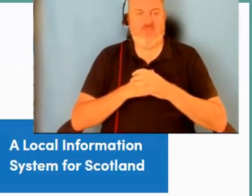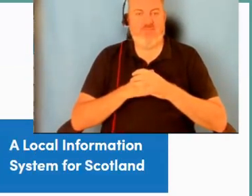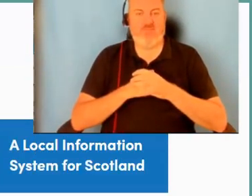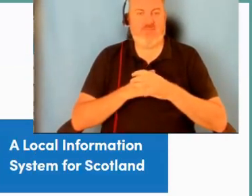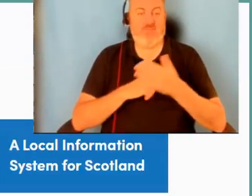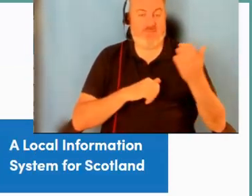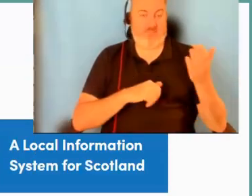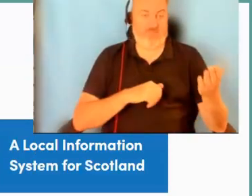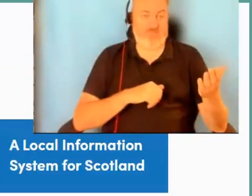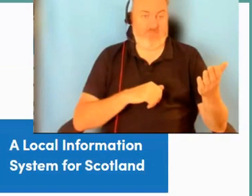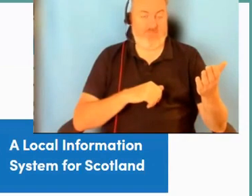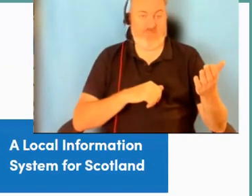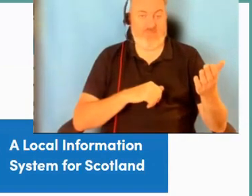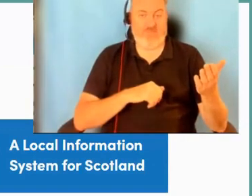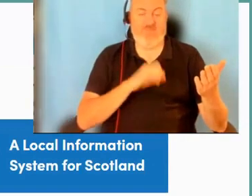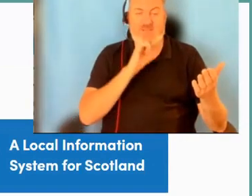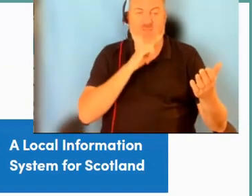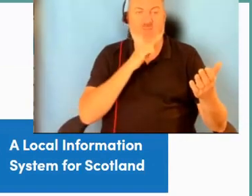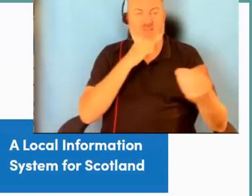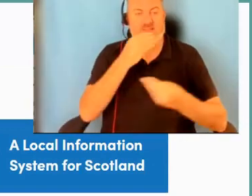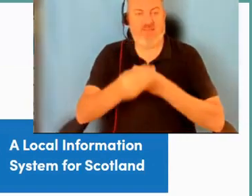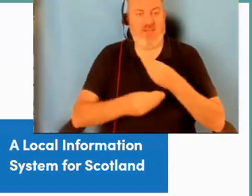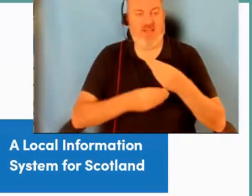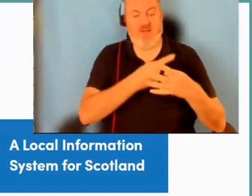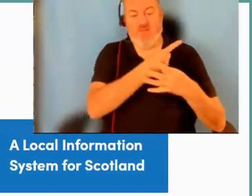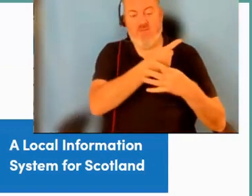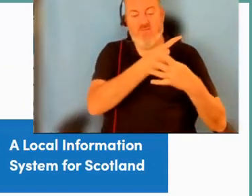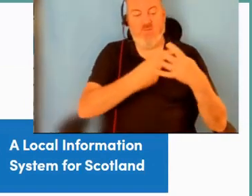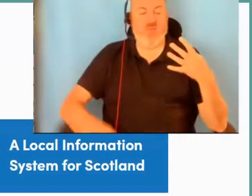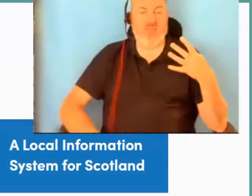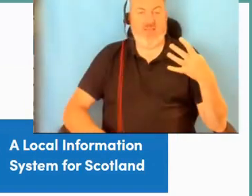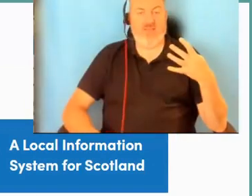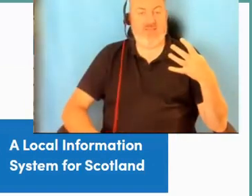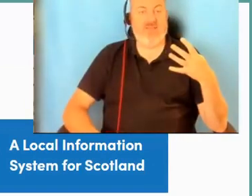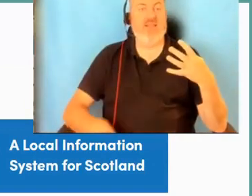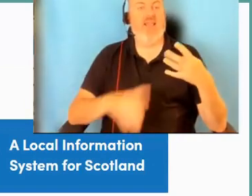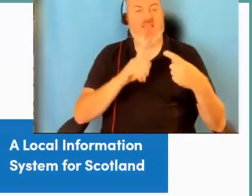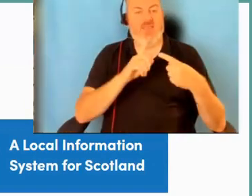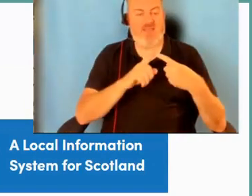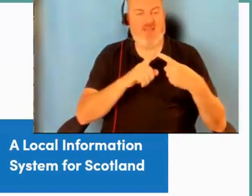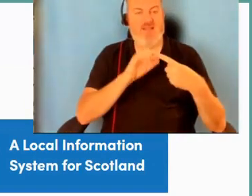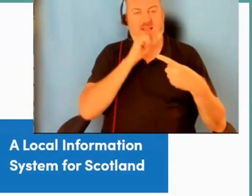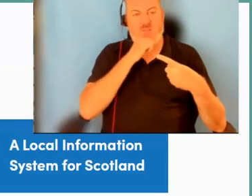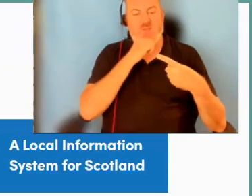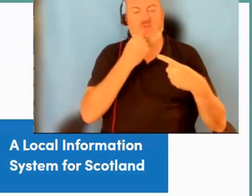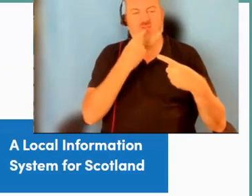So what I'm going to do is I'll briefly explain these 4 things, and then I'll do a little demo of them on my